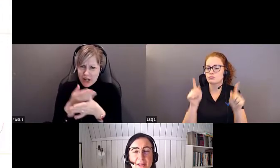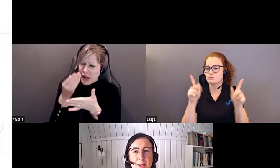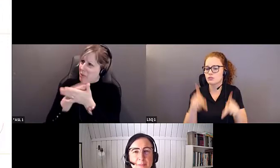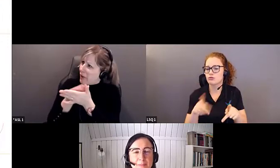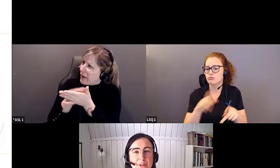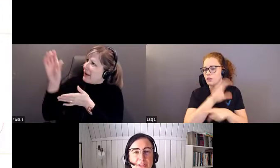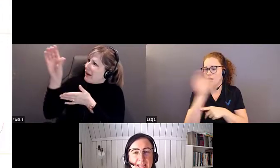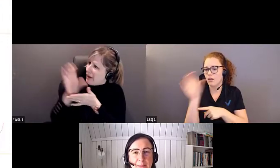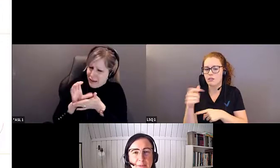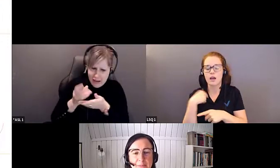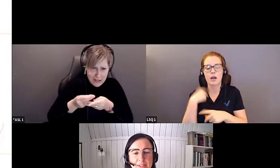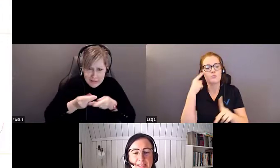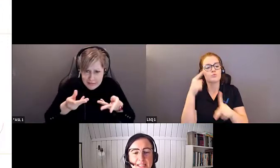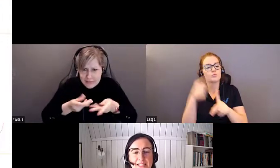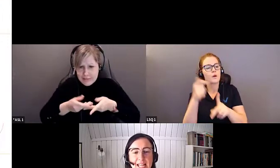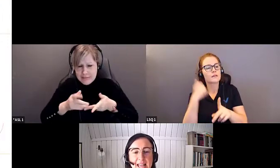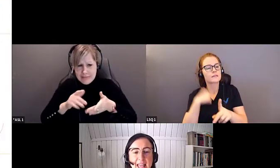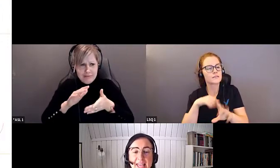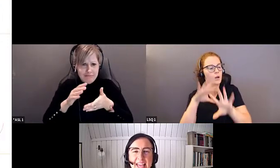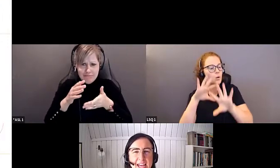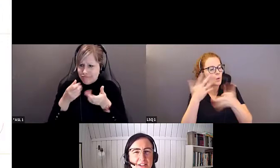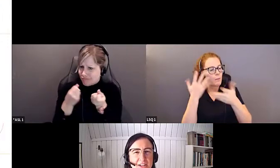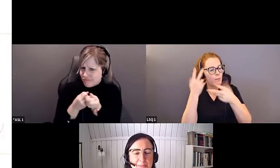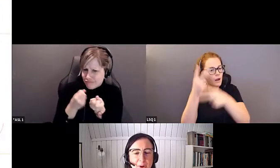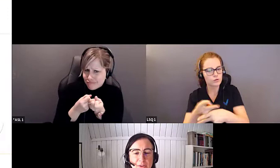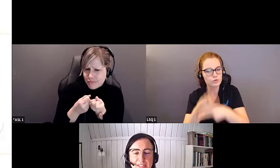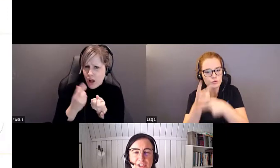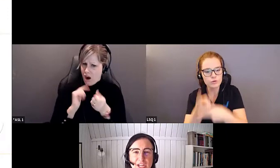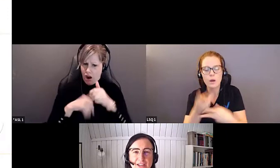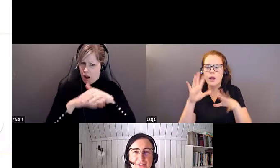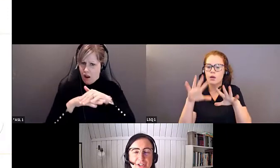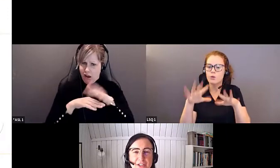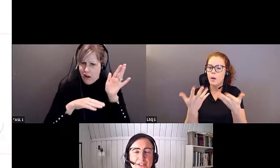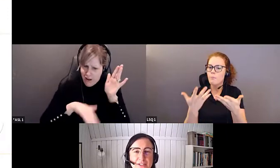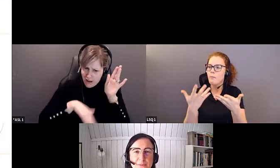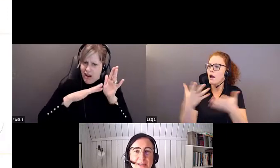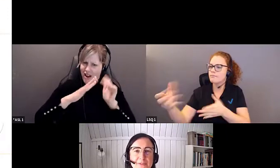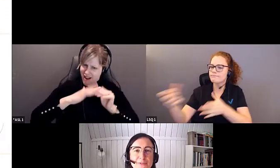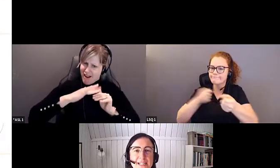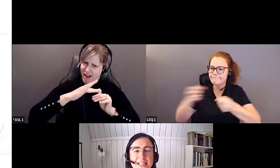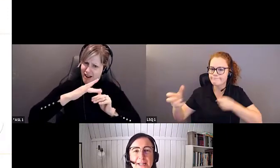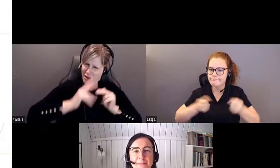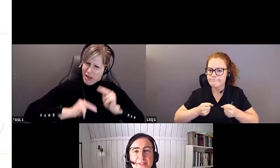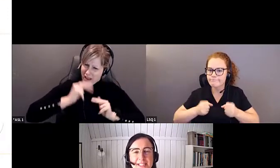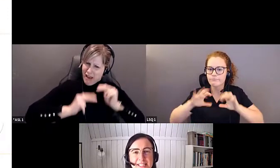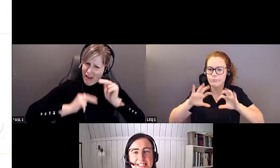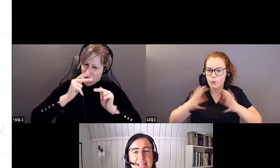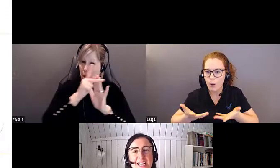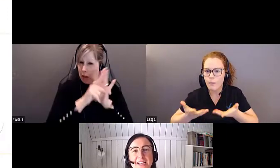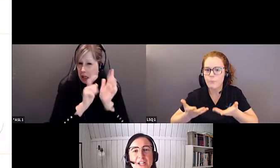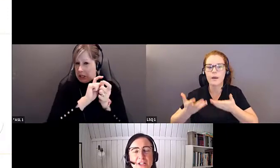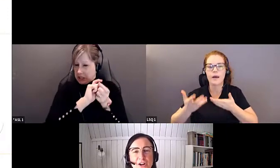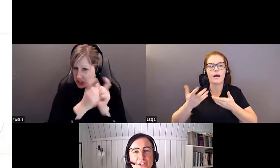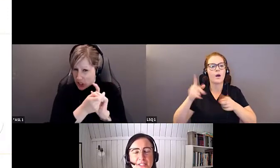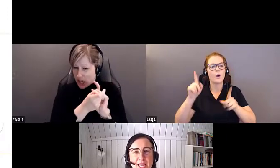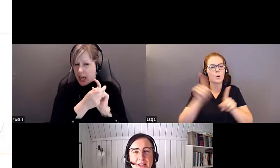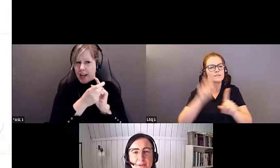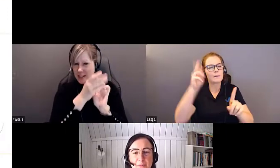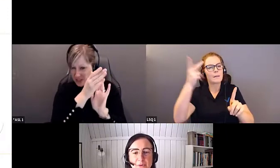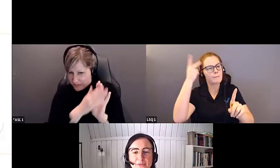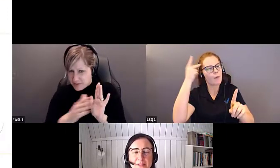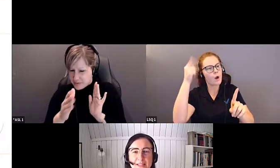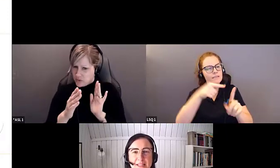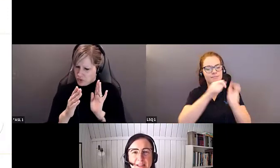care, building capabilities, and catalyzing policy change so we can really sustain